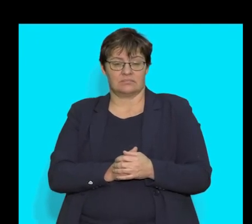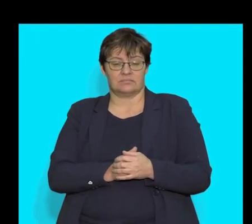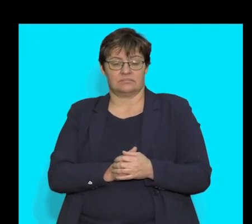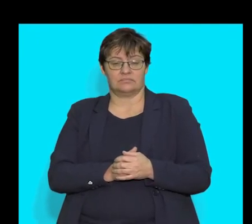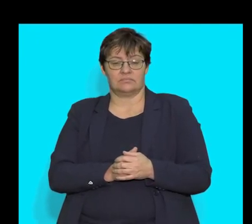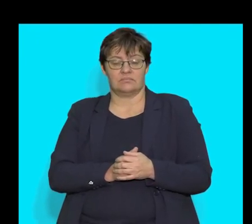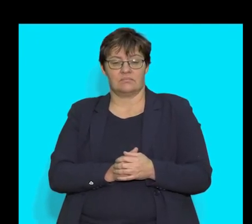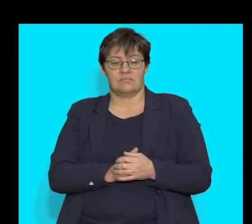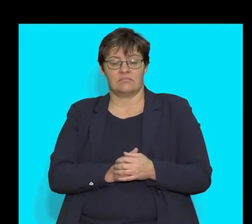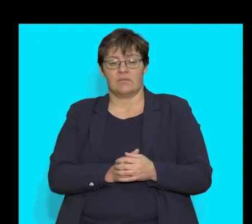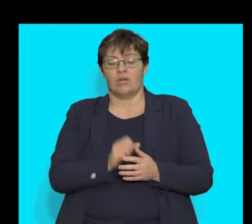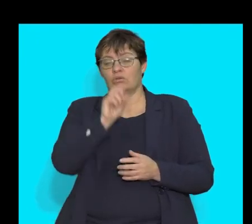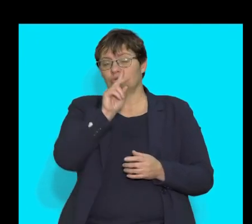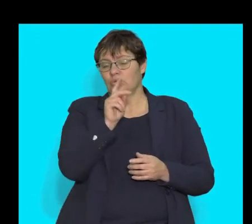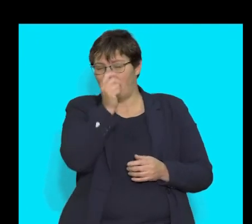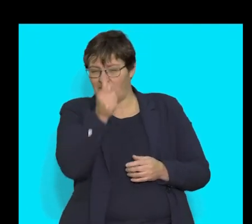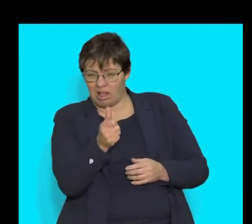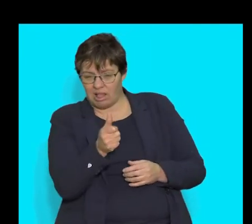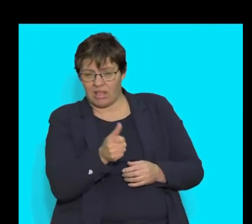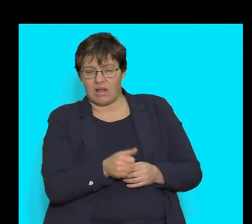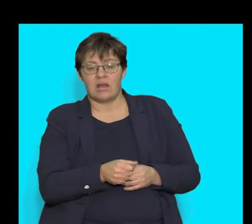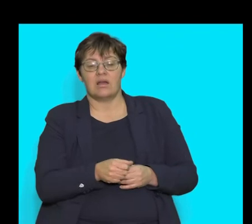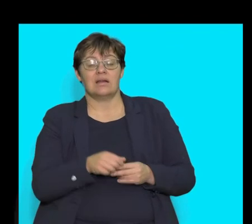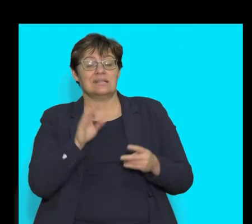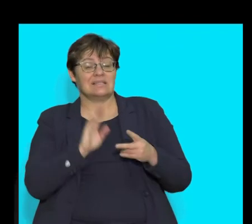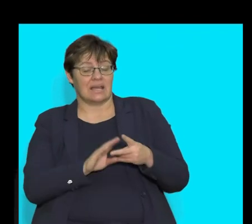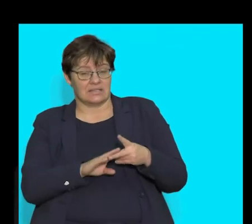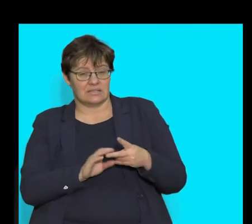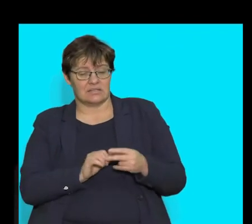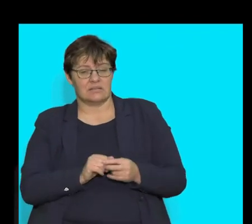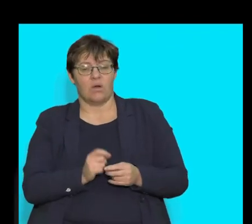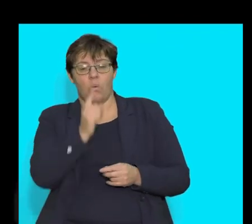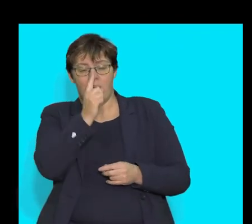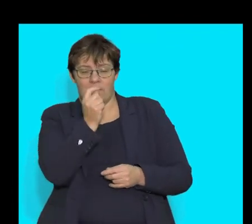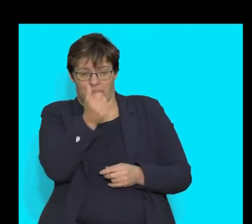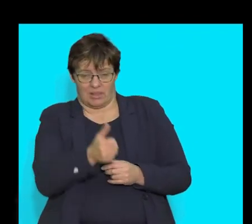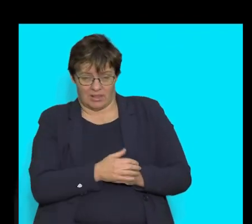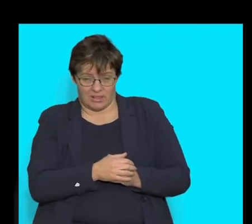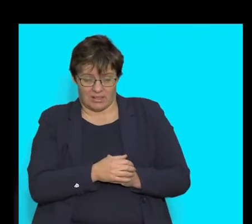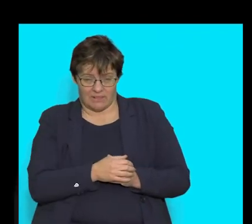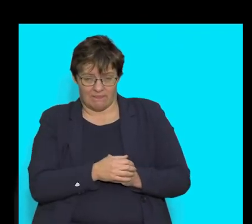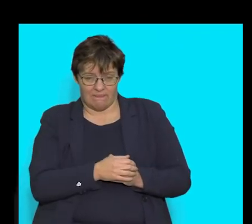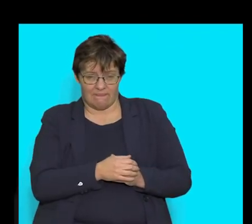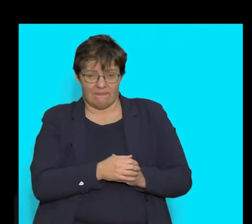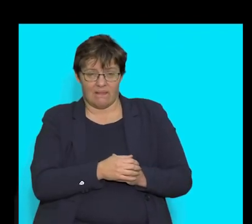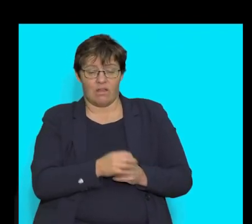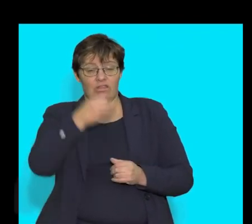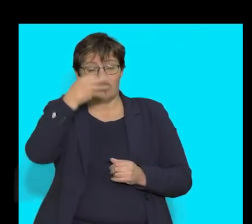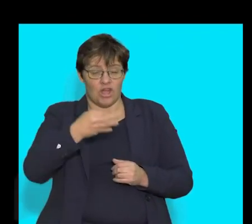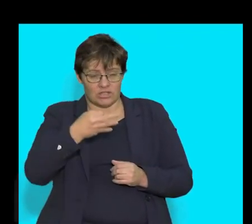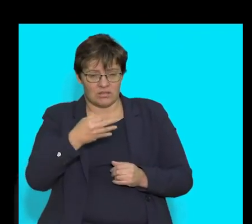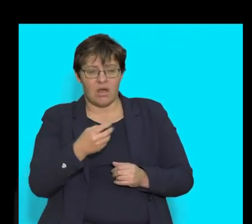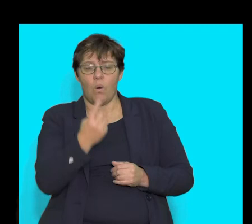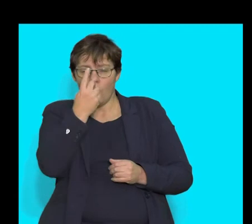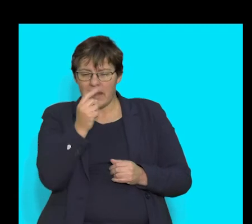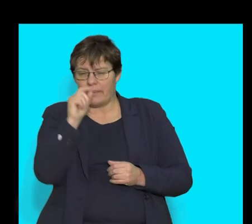was 2 and a bit. In the second time interval, it's just 1 and a bit. And in the third time interval, it's also 1